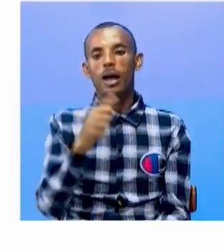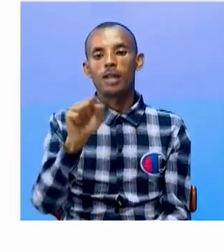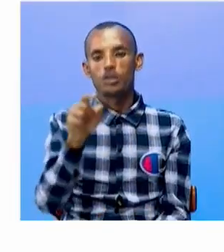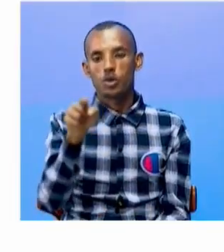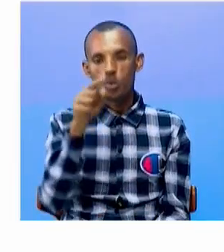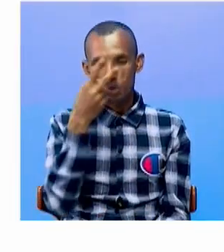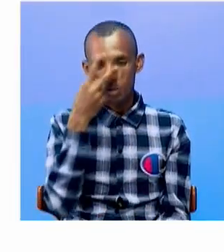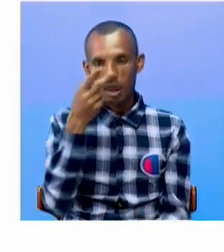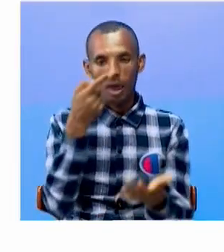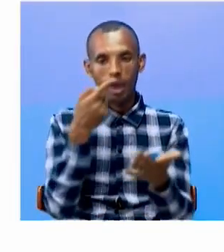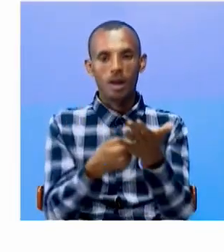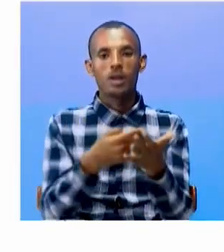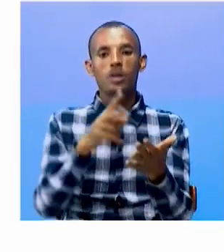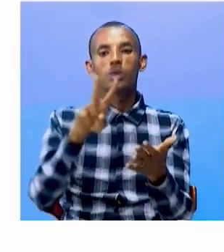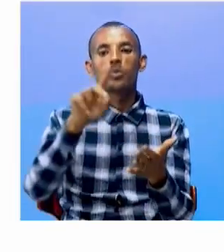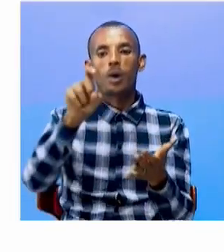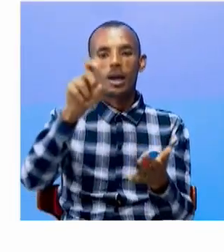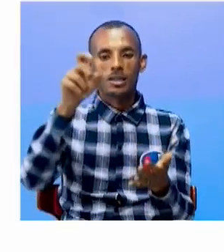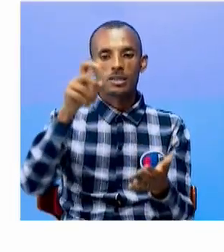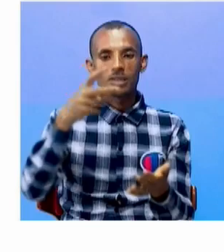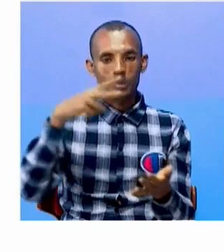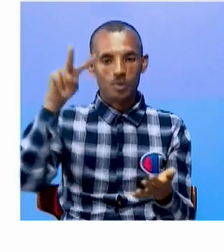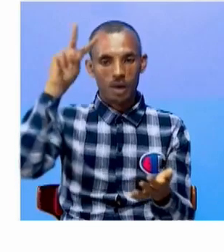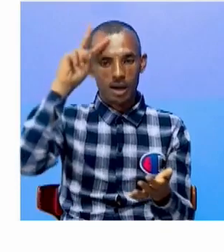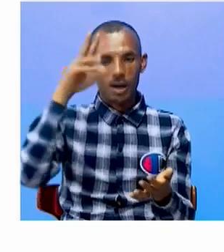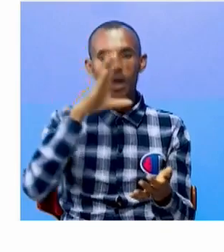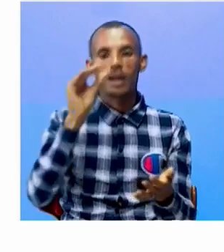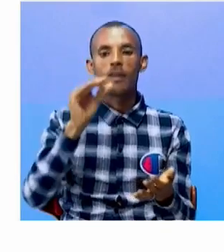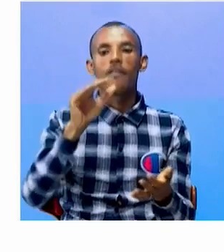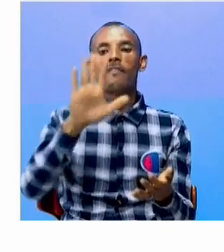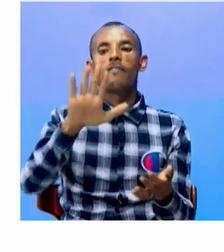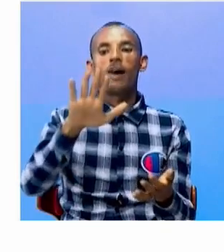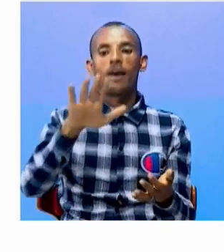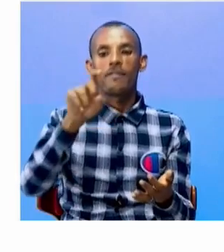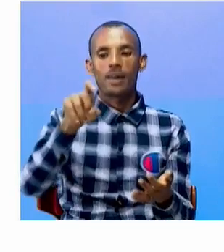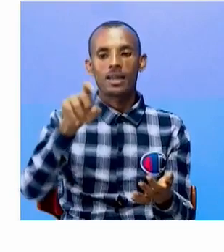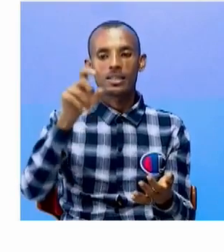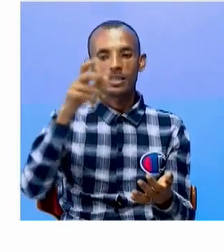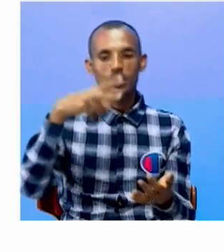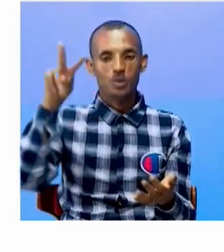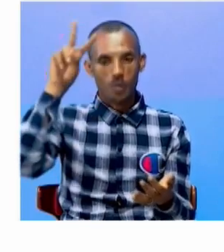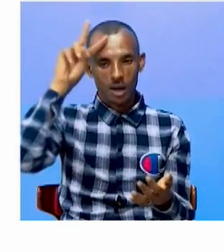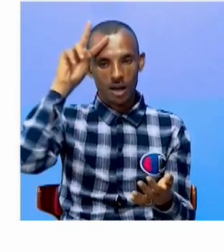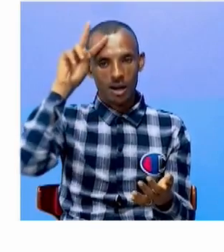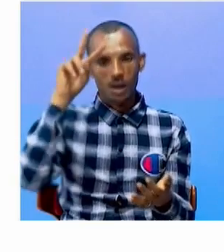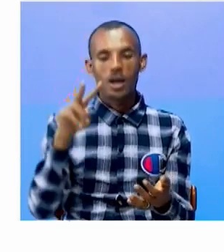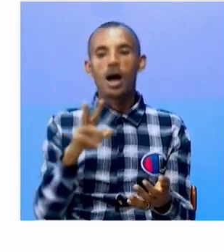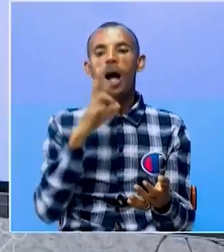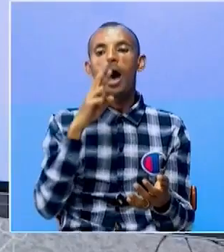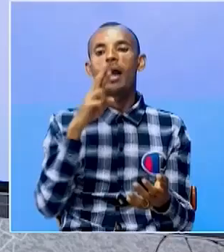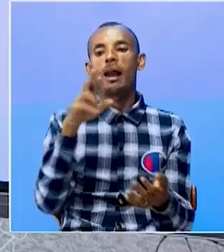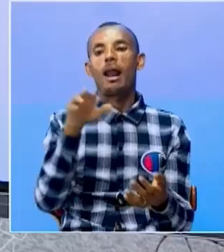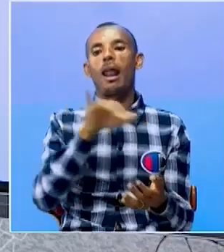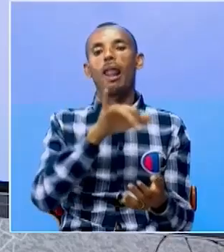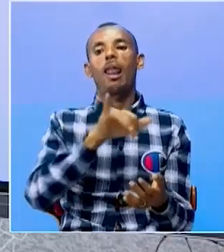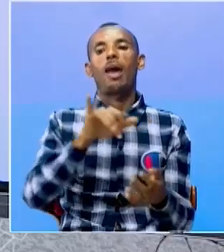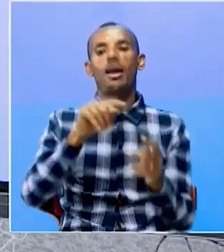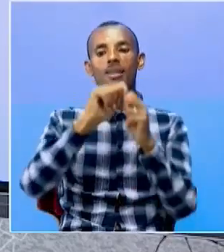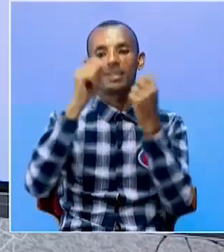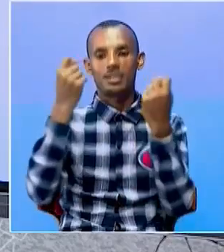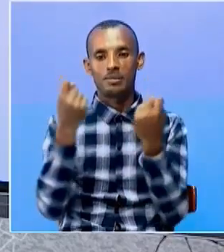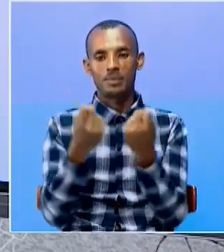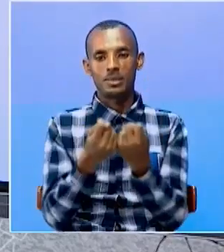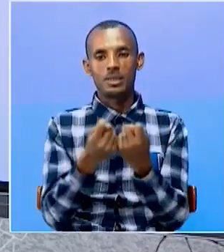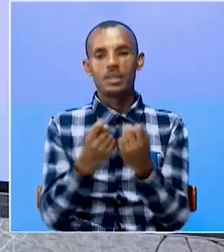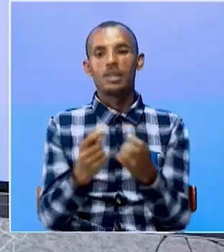here, 2x squared and plus 5x squared are like terms. So let's put